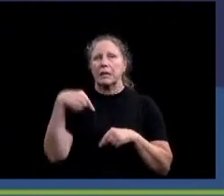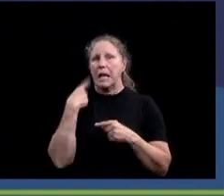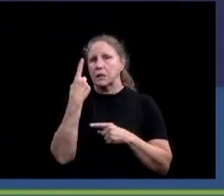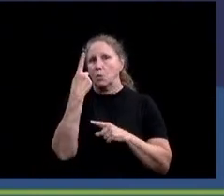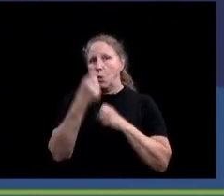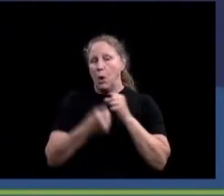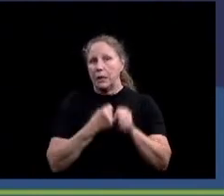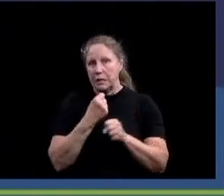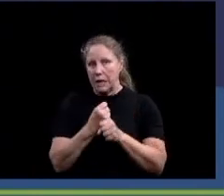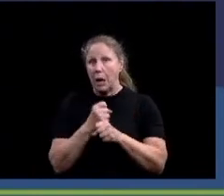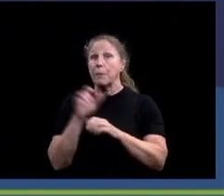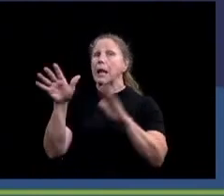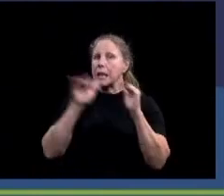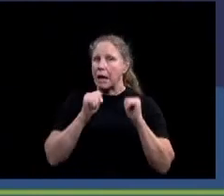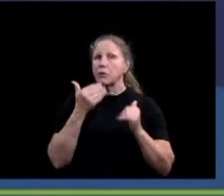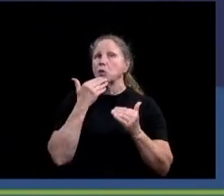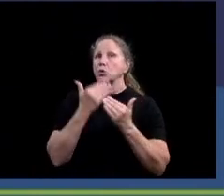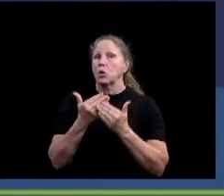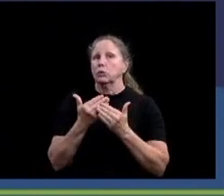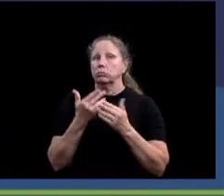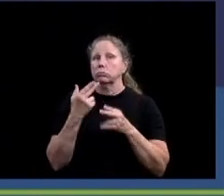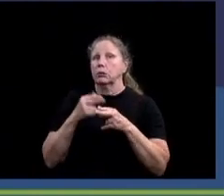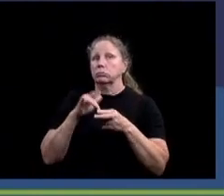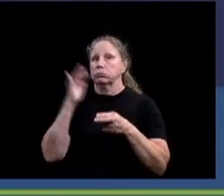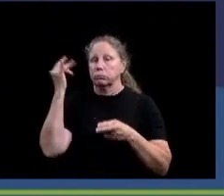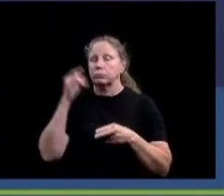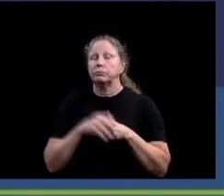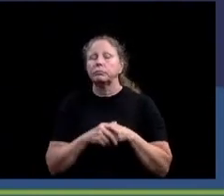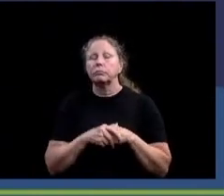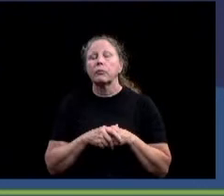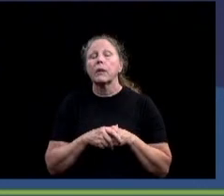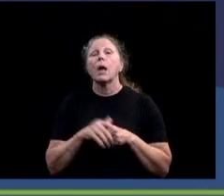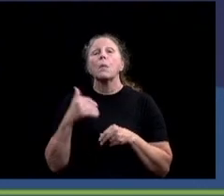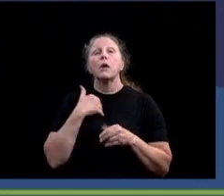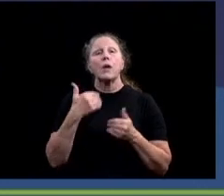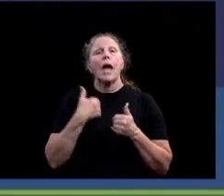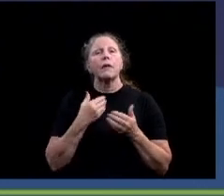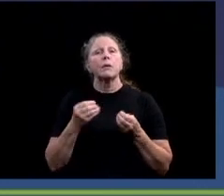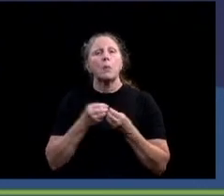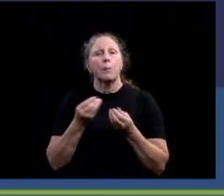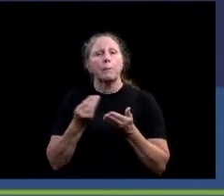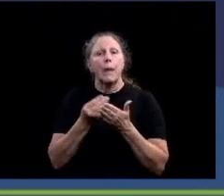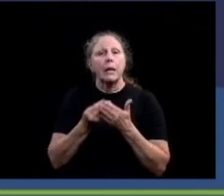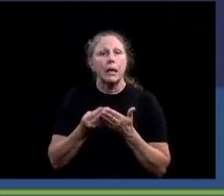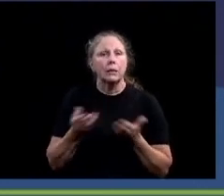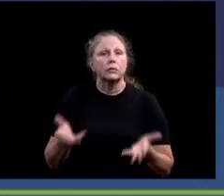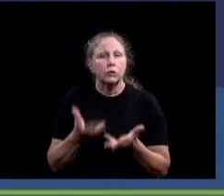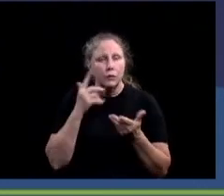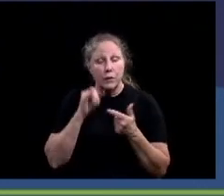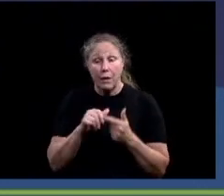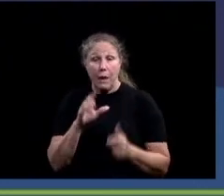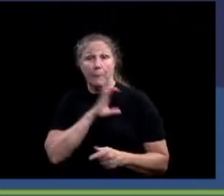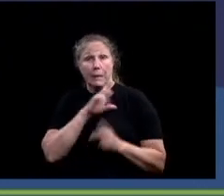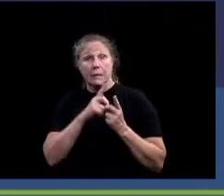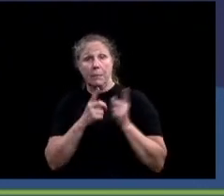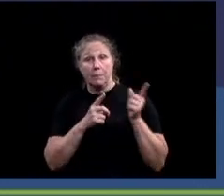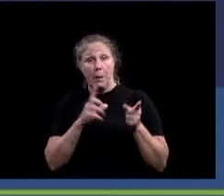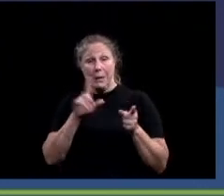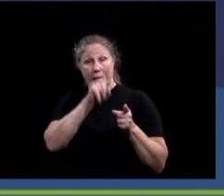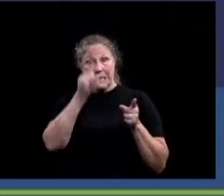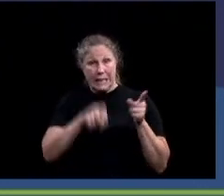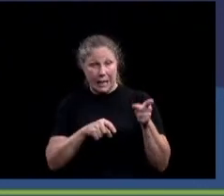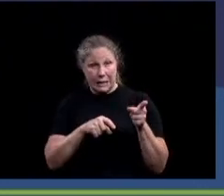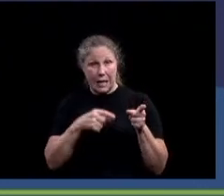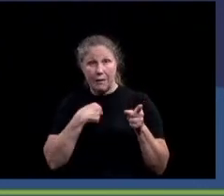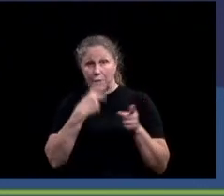there is incentive pay for that. If you come from a police department in Texas and you have at least 2 years of service, we can start